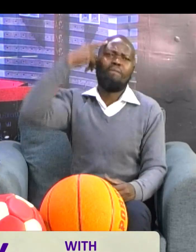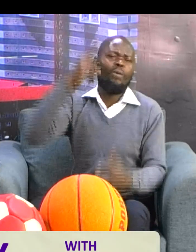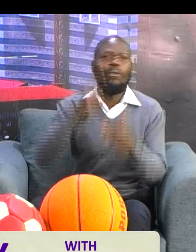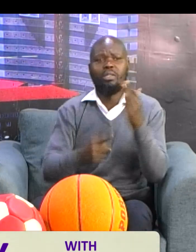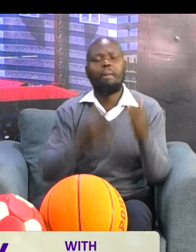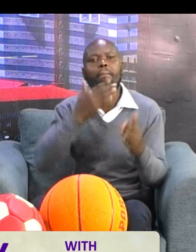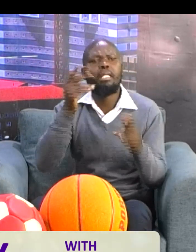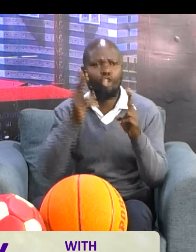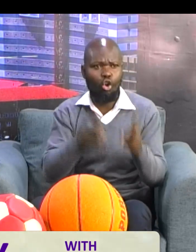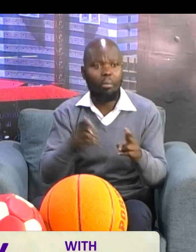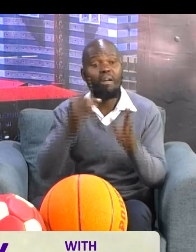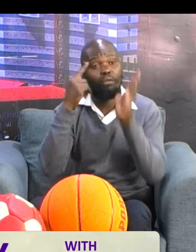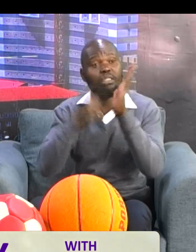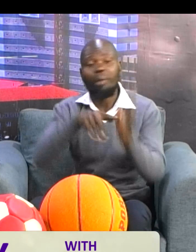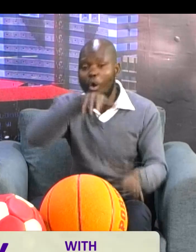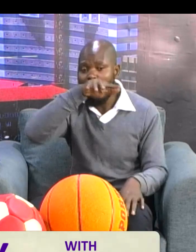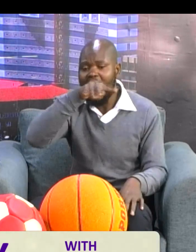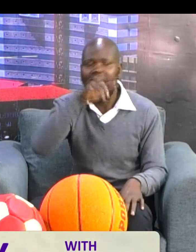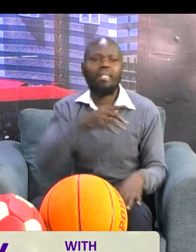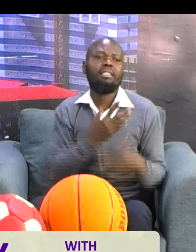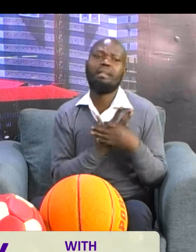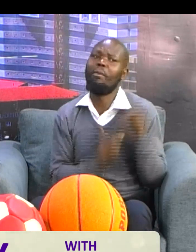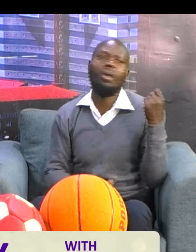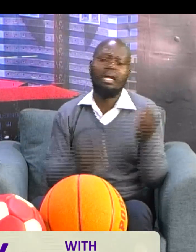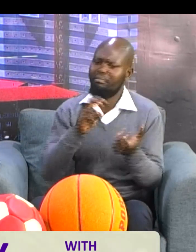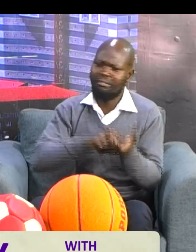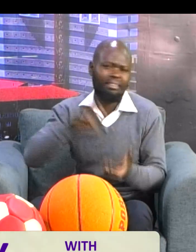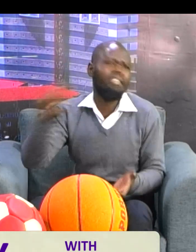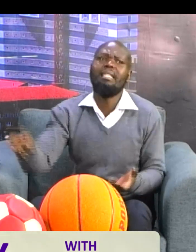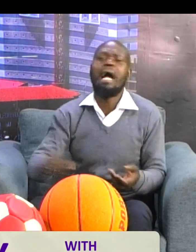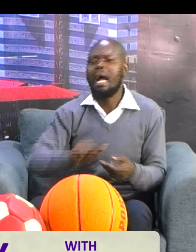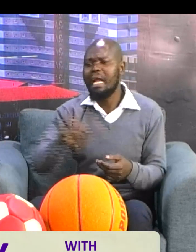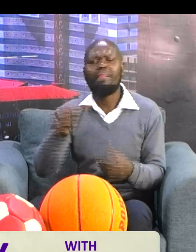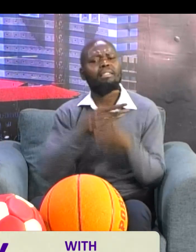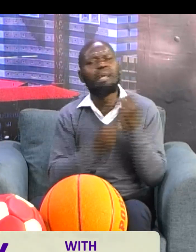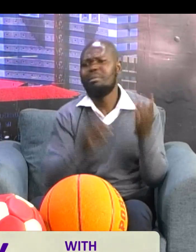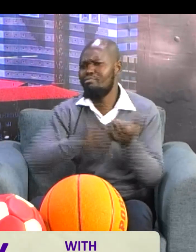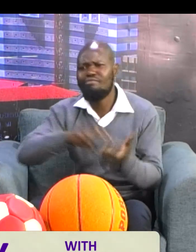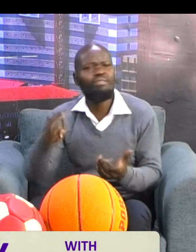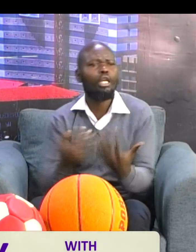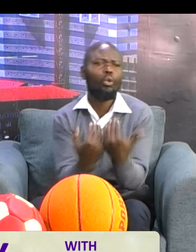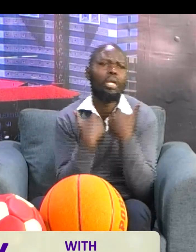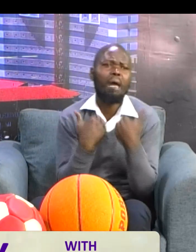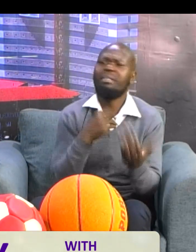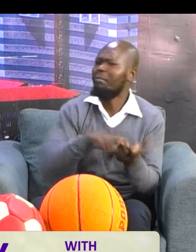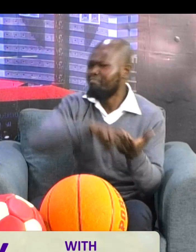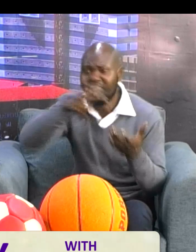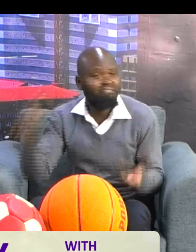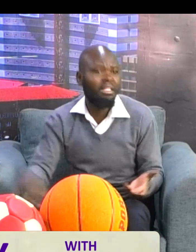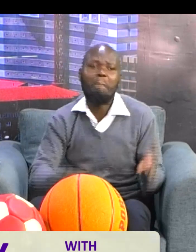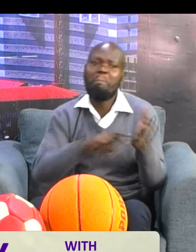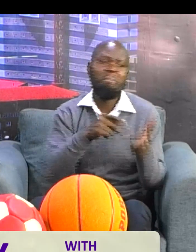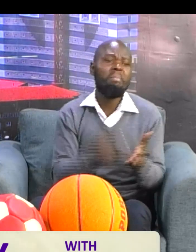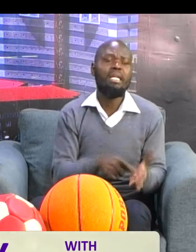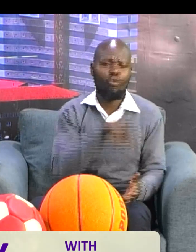what they did during the transfer window, Right. spending all that cash. Aubameyang right now disappointed, Right. gone. Players